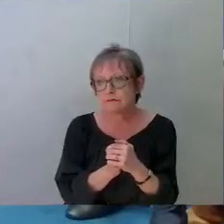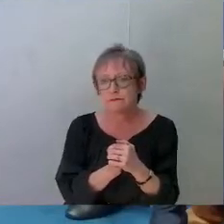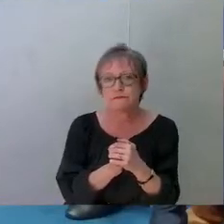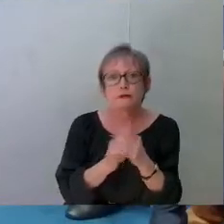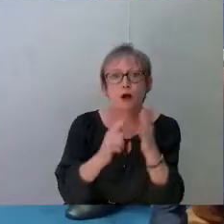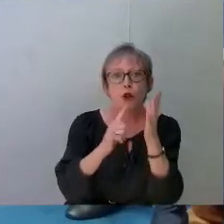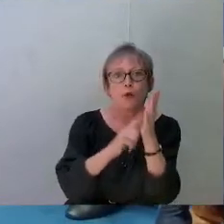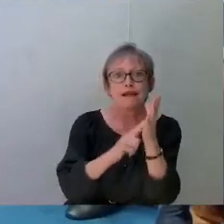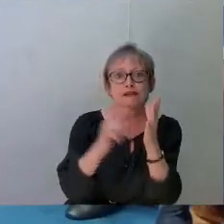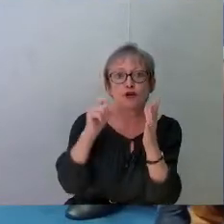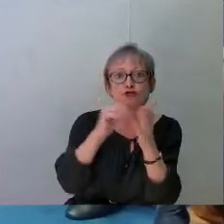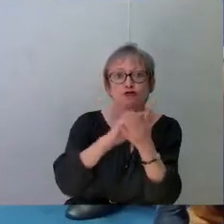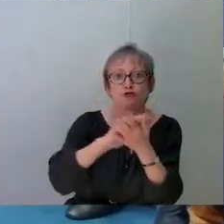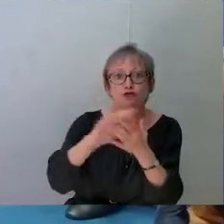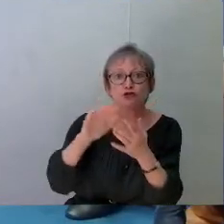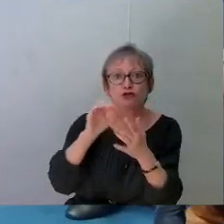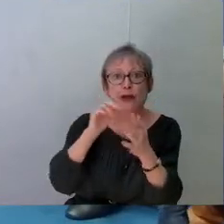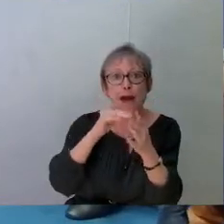Louise Chapman.